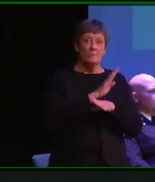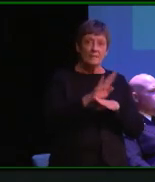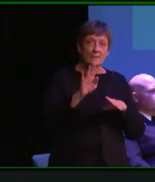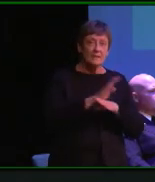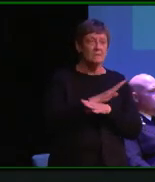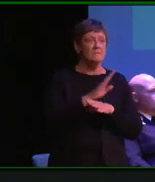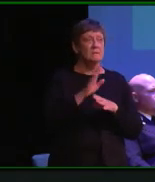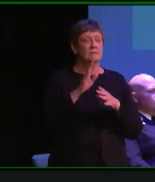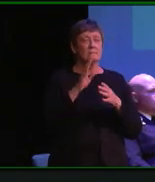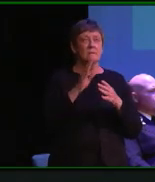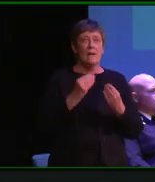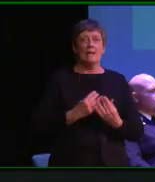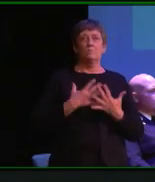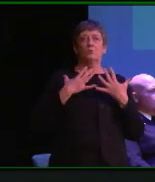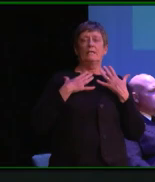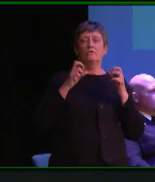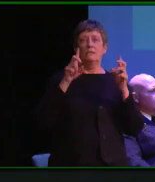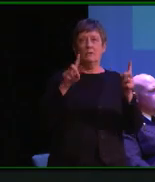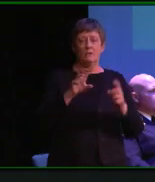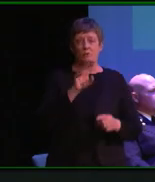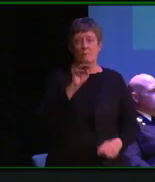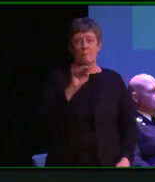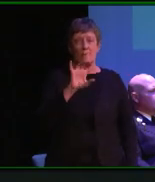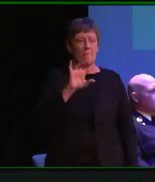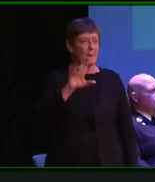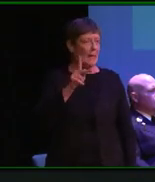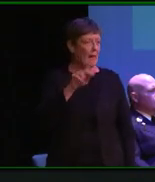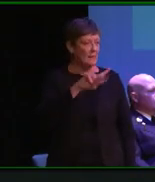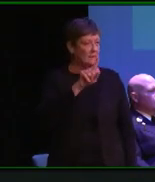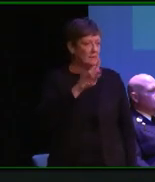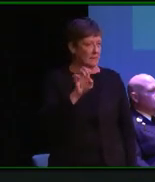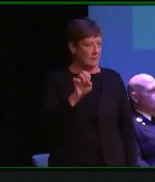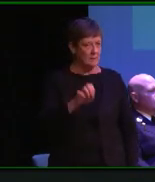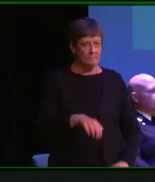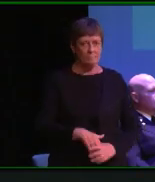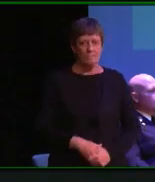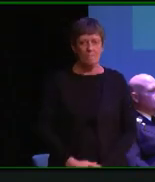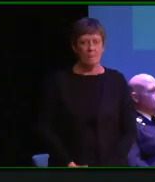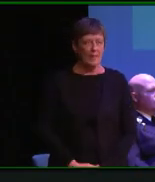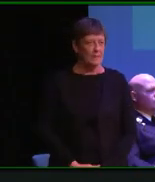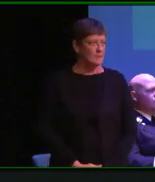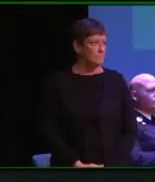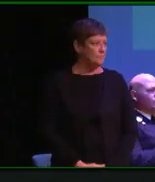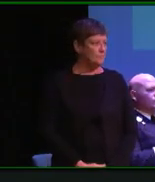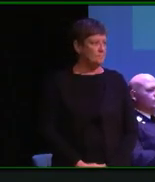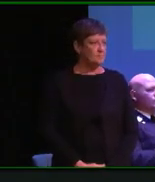are Mackenzie Canty, Culinary Arts.